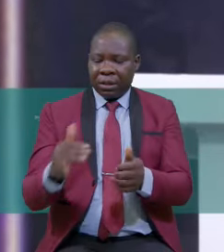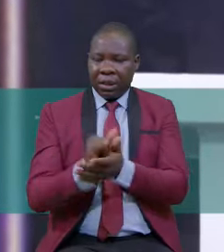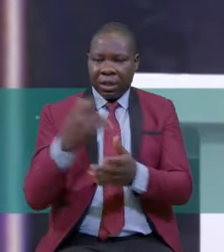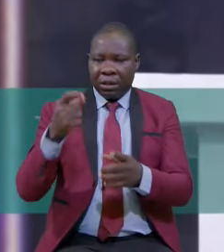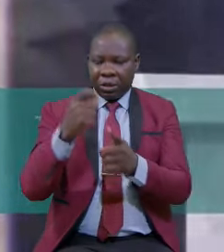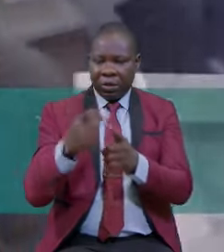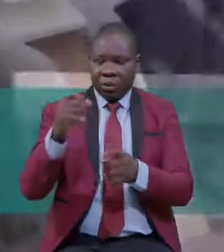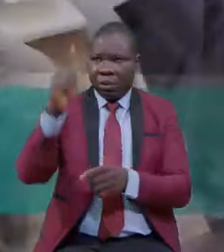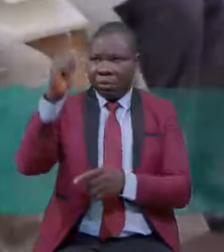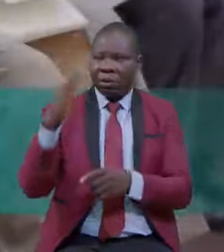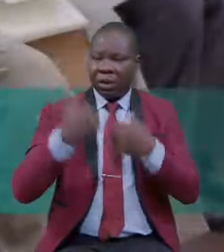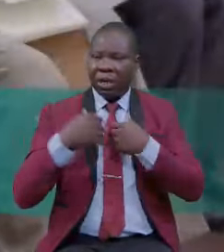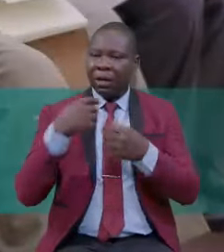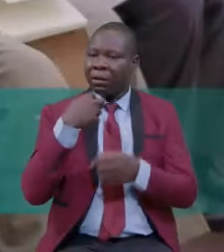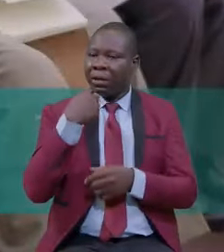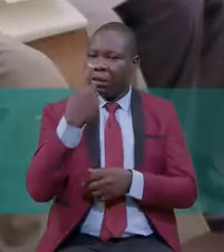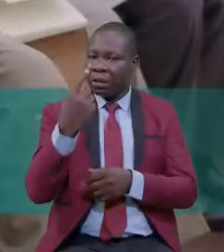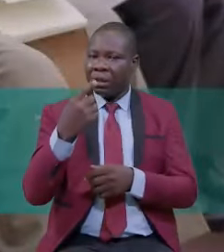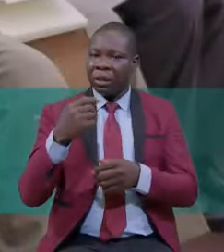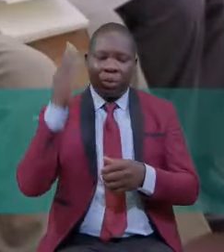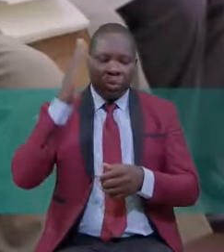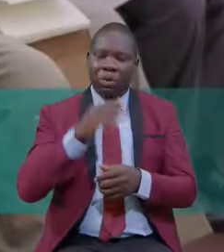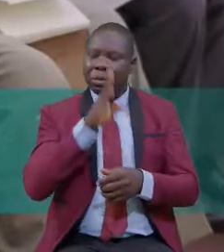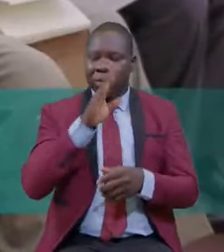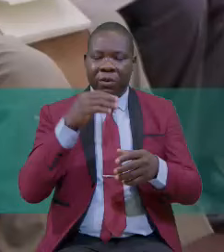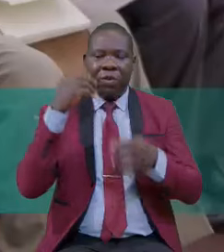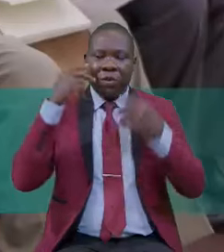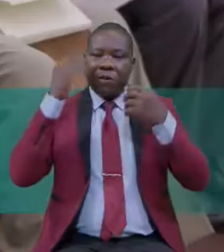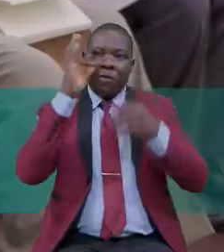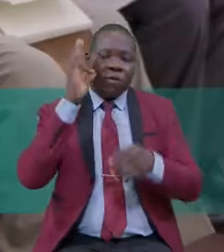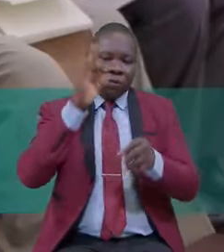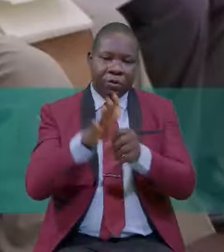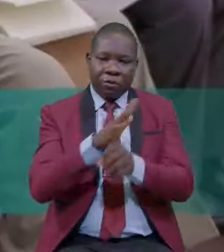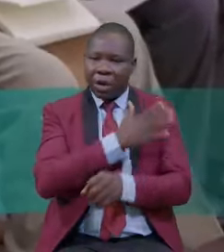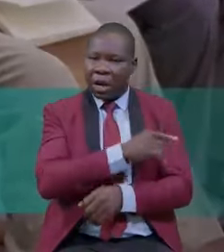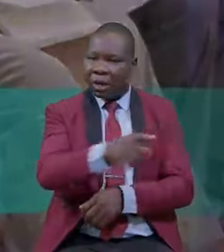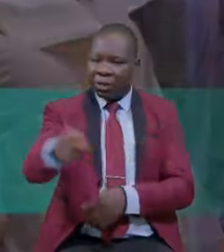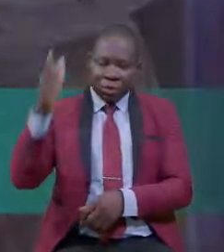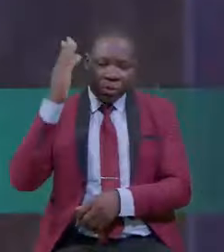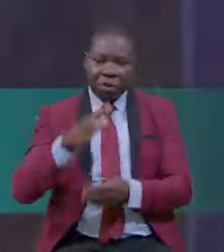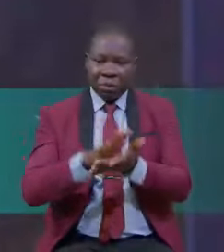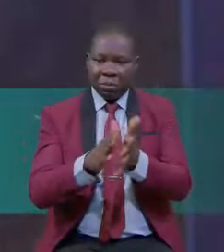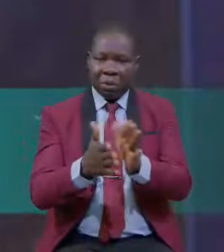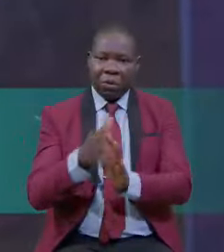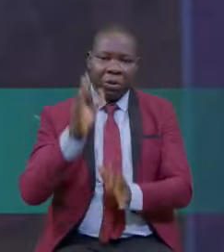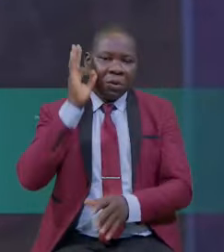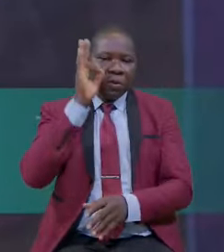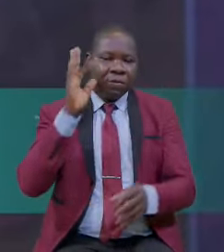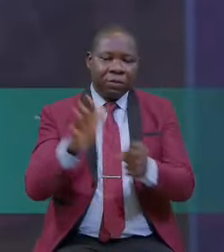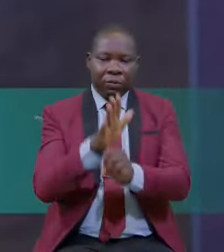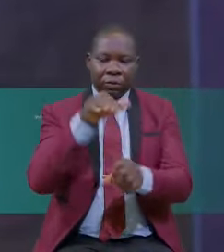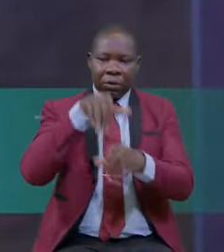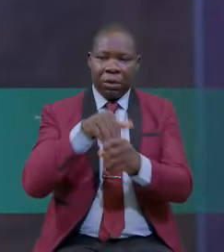fruit. You will bear fruit. You know what I've observed? That when